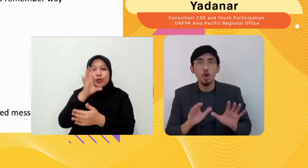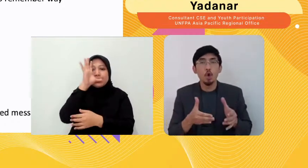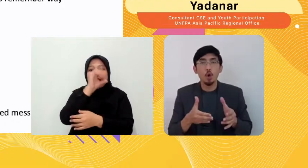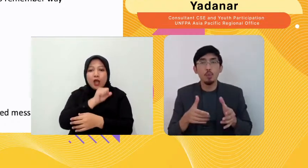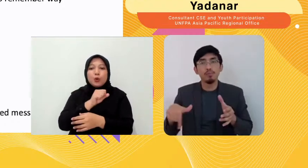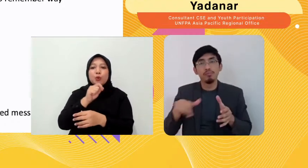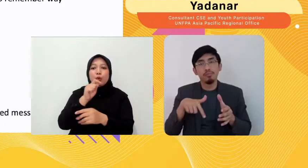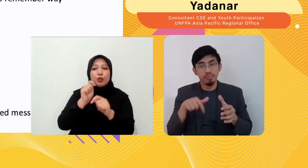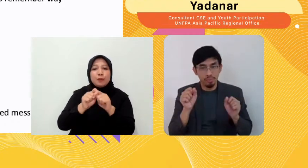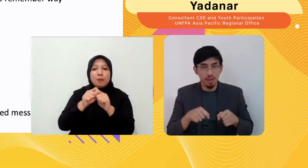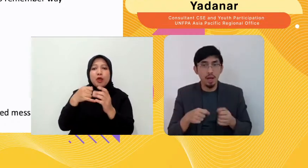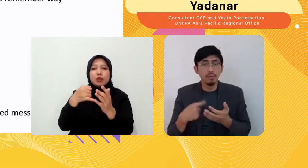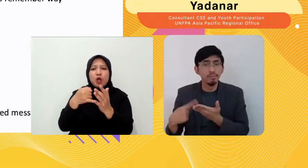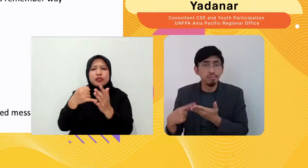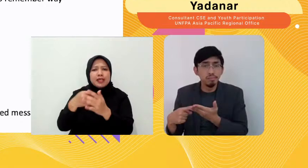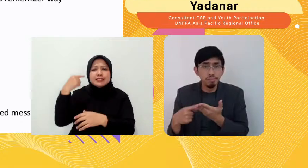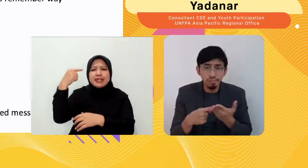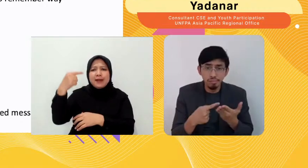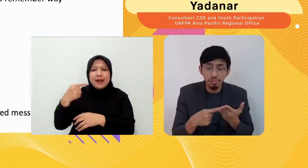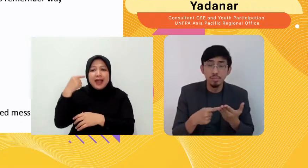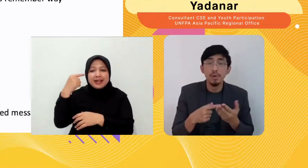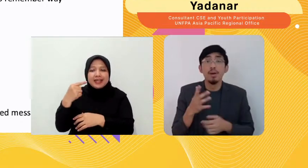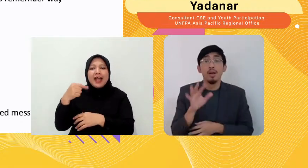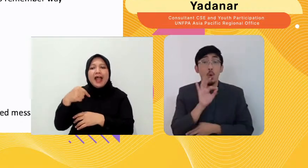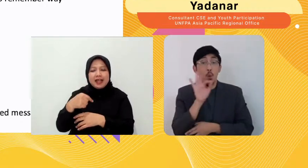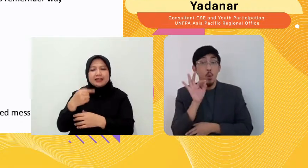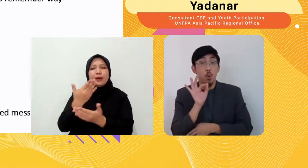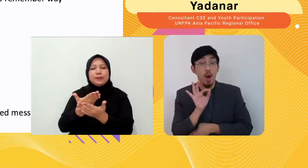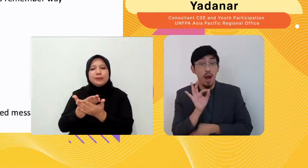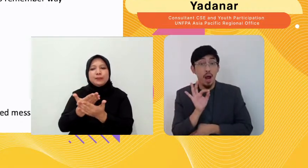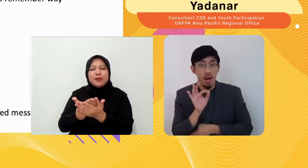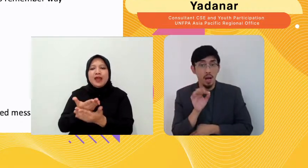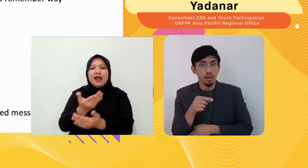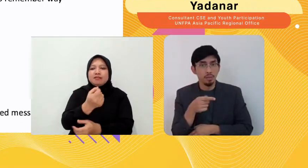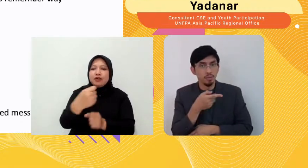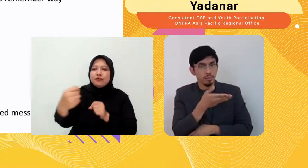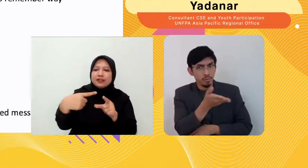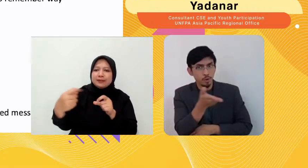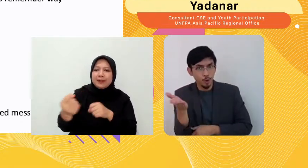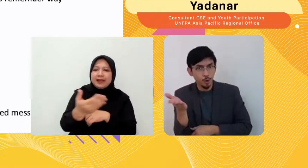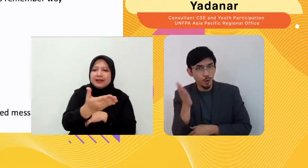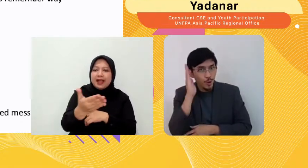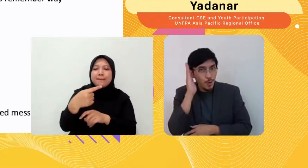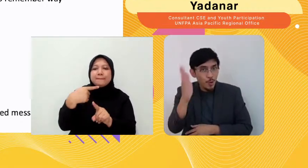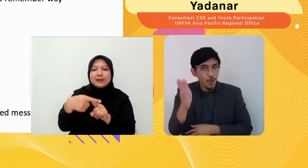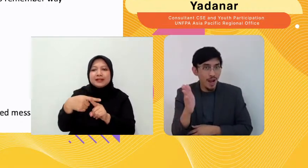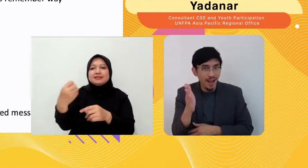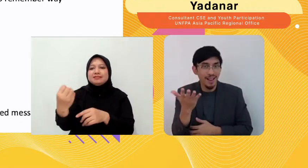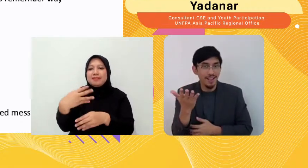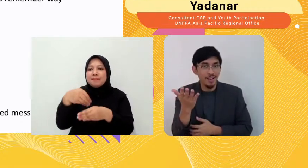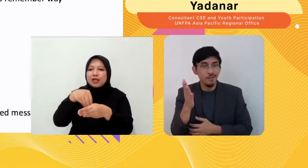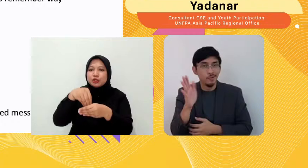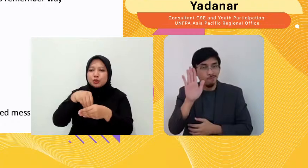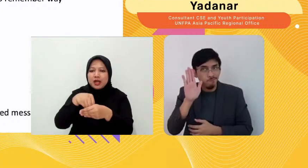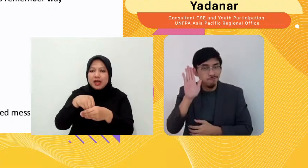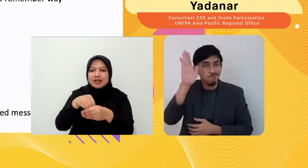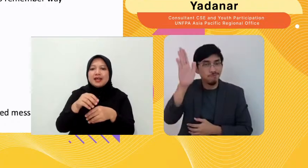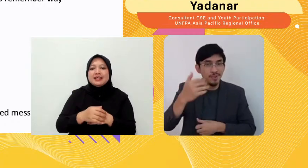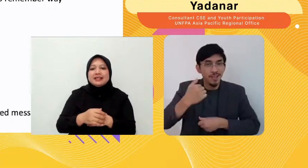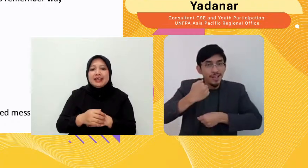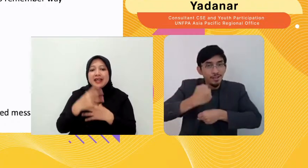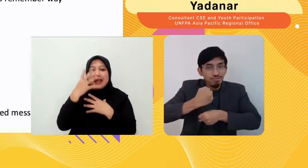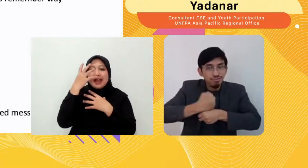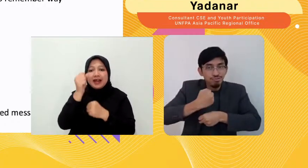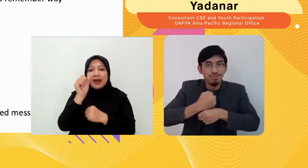day, and will have like important feedback to us and important suggestion to us. And we hope that this checklist will be useful for all